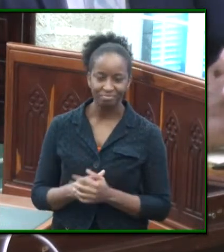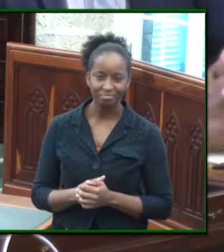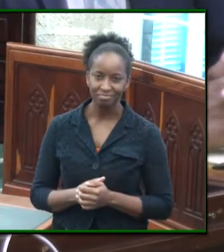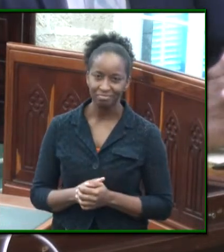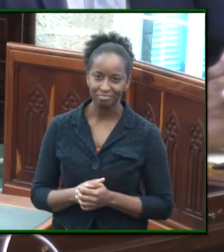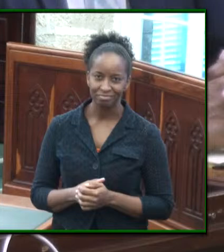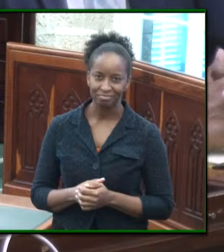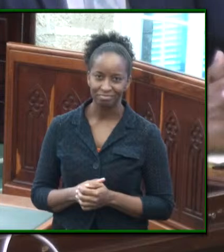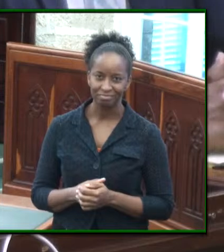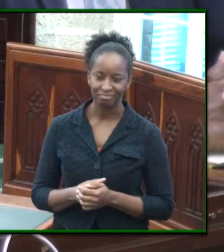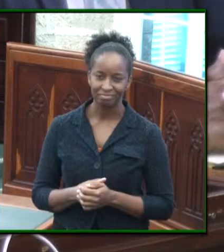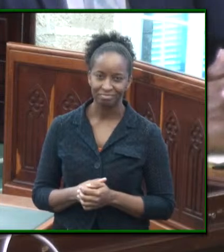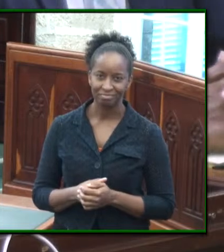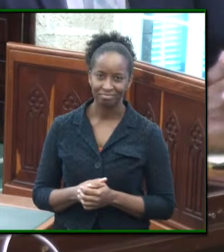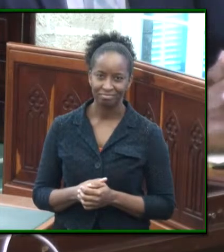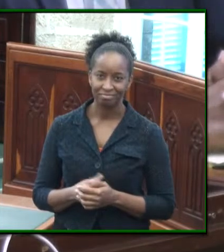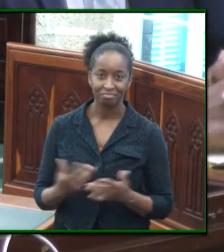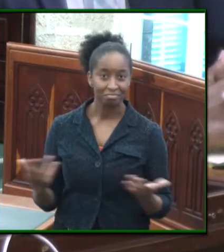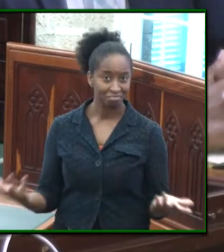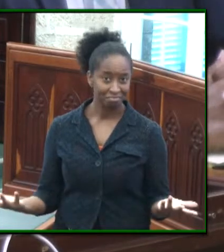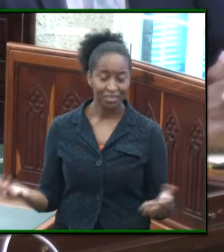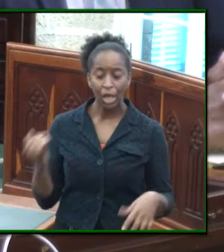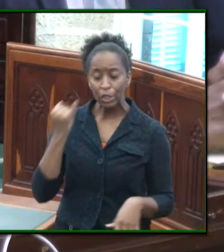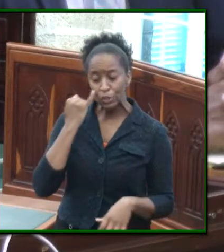result, that is a sign of lunacy.